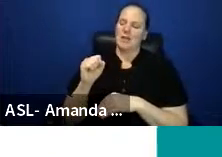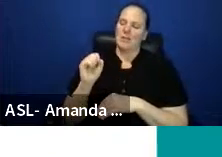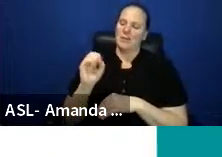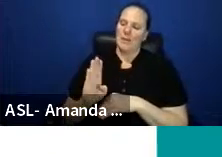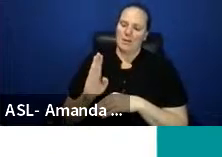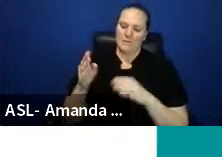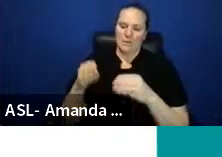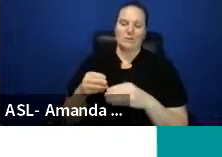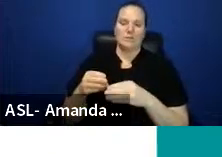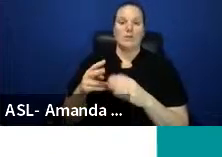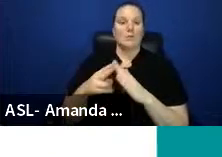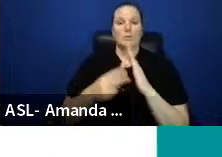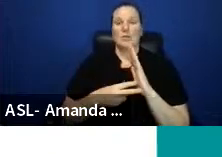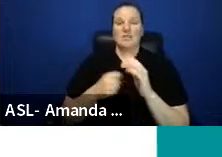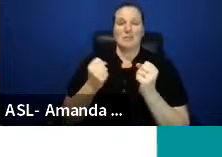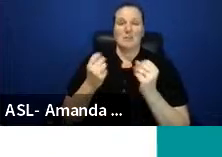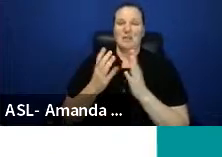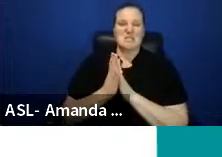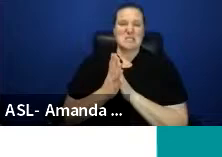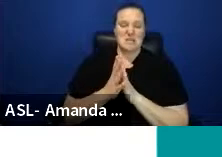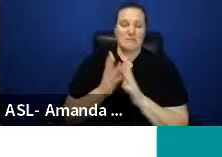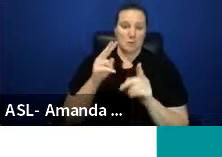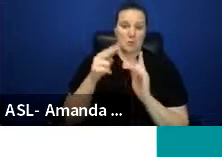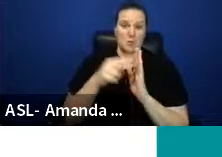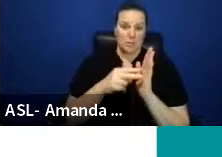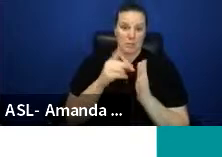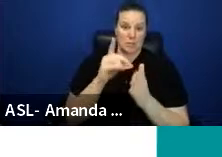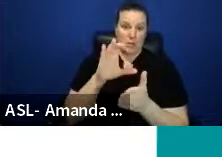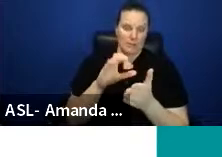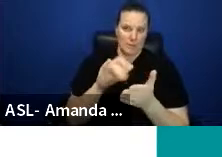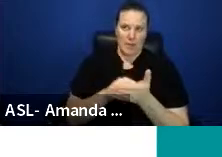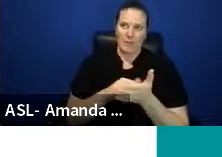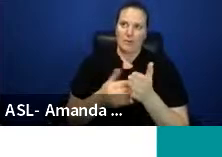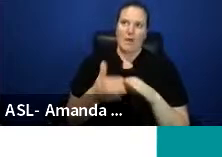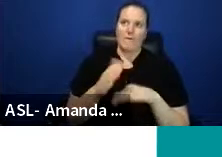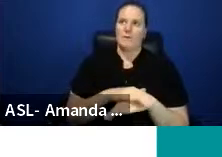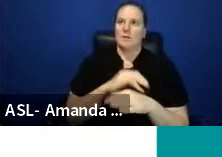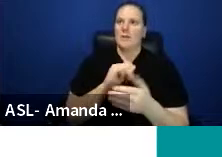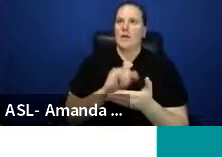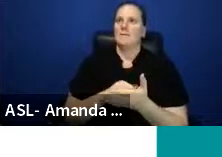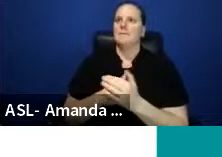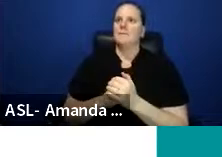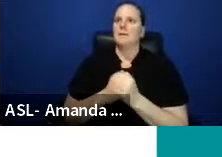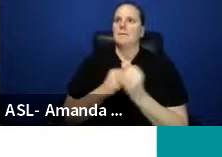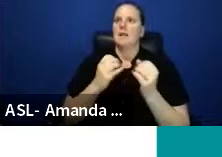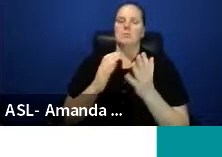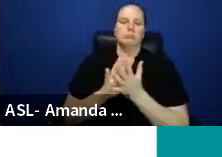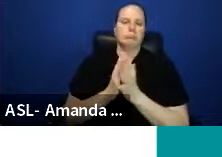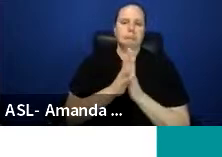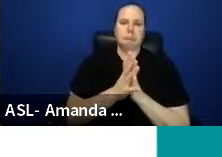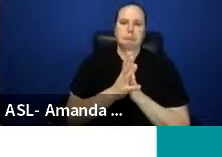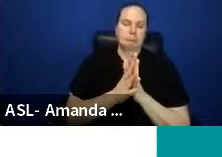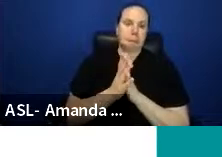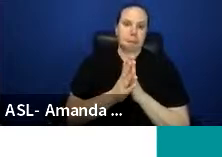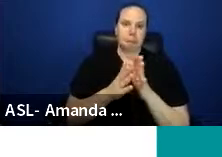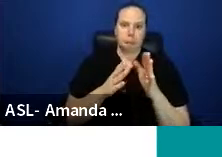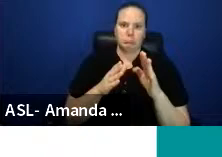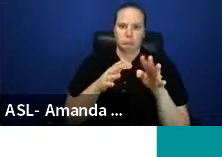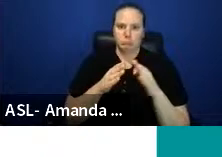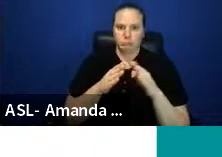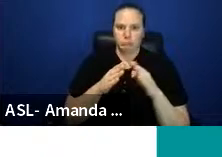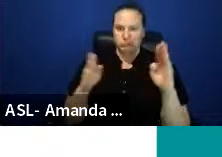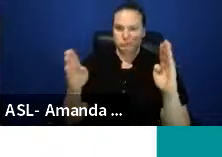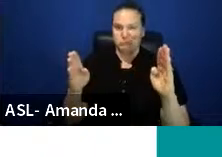bridge, there's multiple bottlenecks. If you read the document, we kind of cover there's multiple bottlenecks in our corridor, kind of southbound.